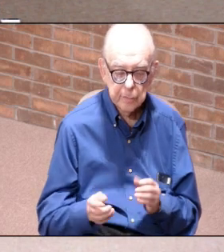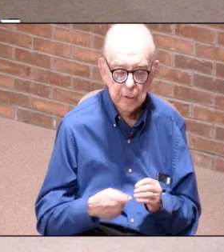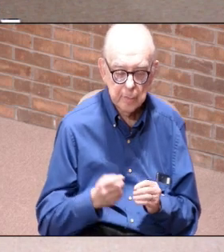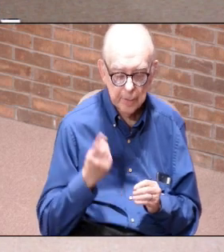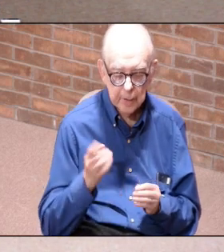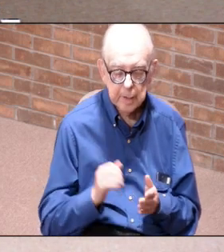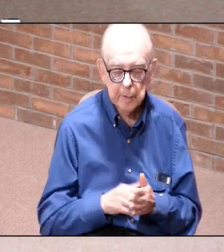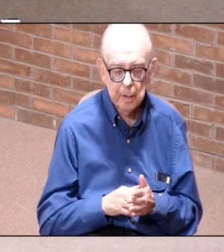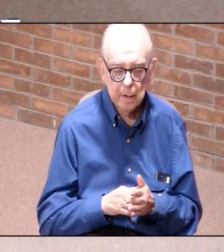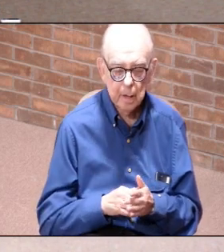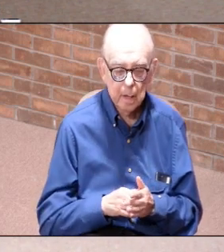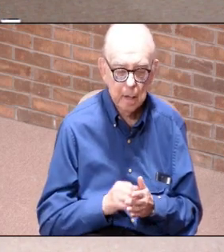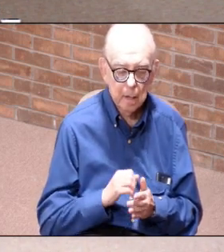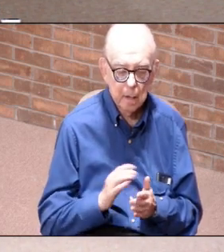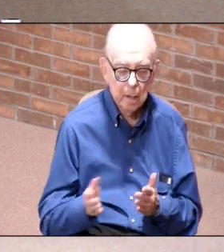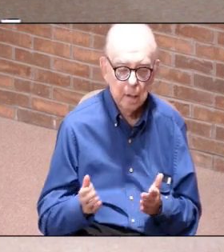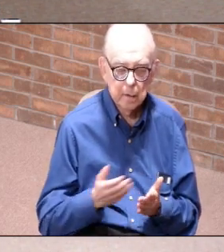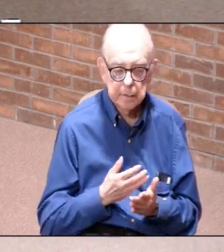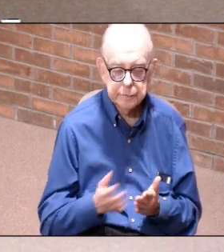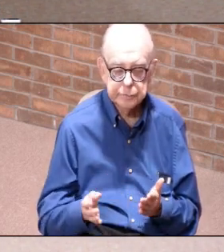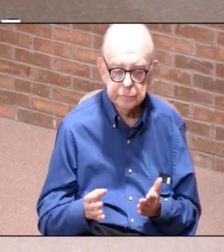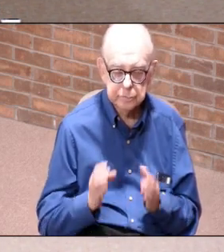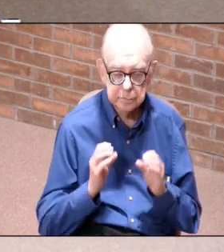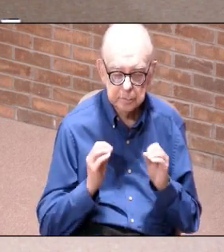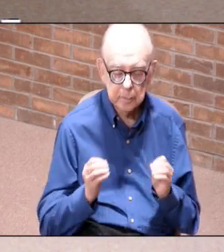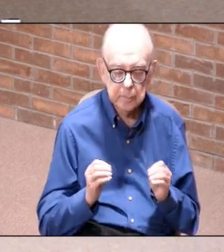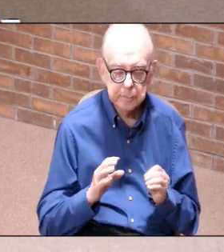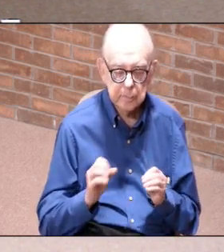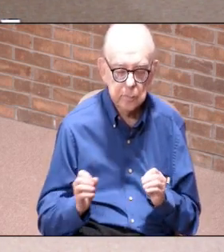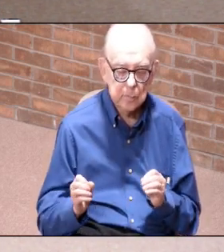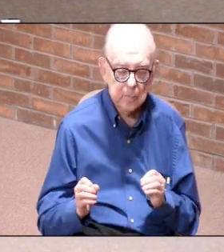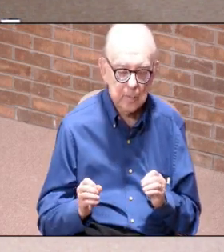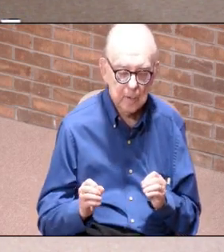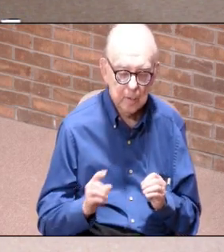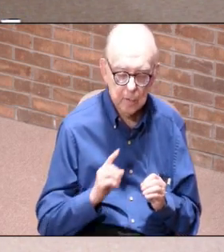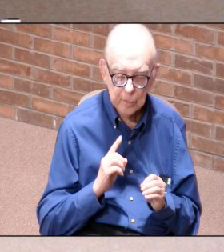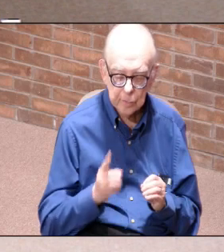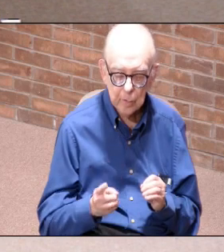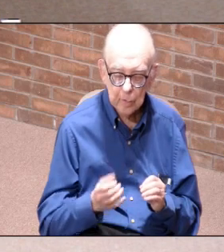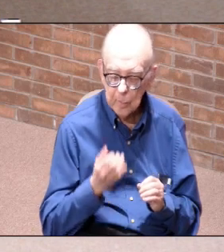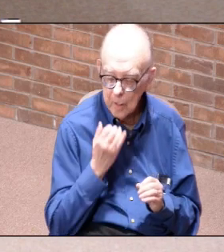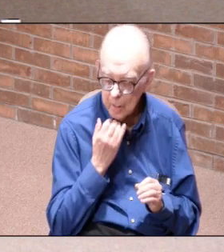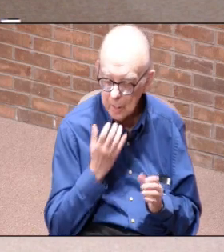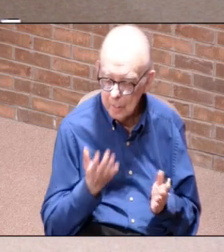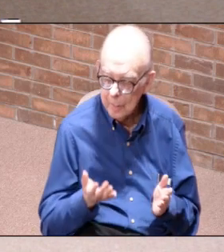about. All of these things that I was taught in Sunday school were so wrong,